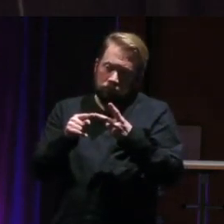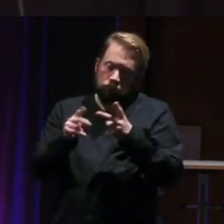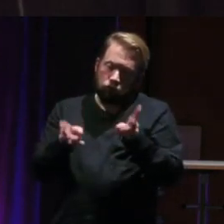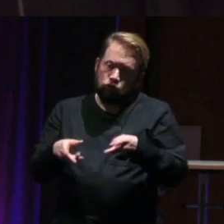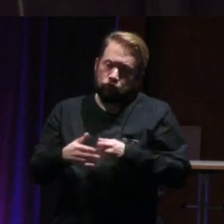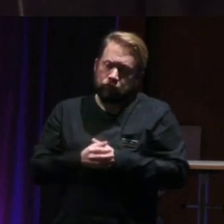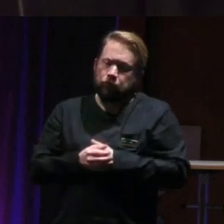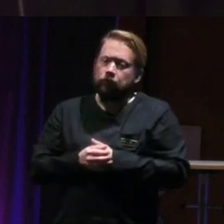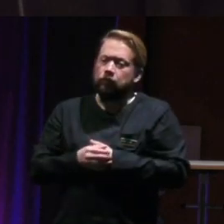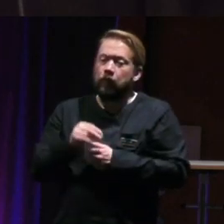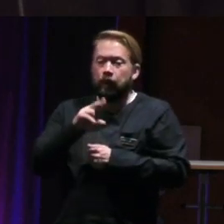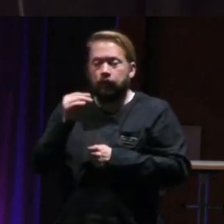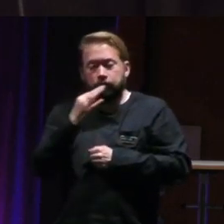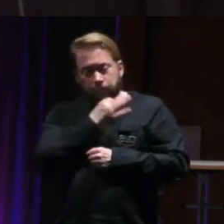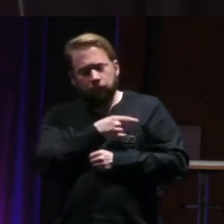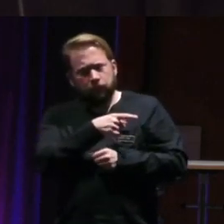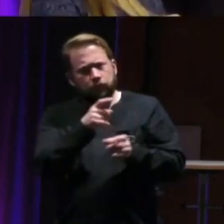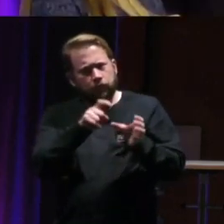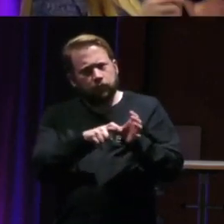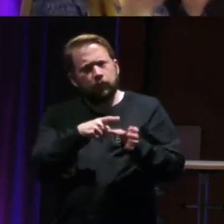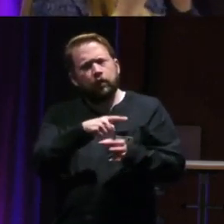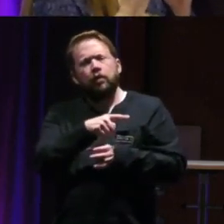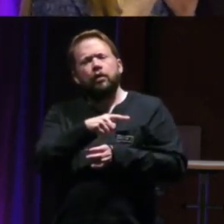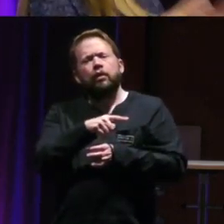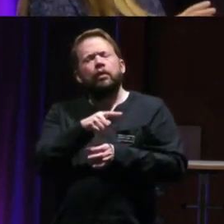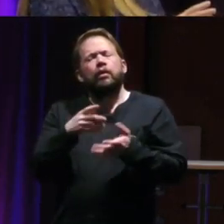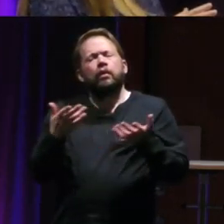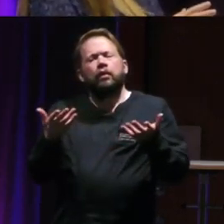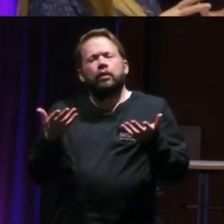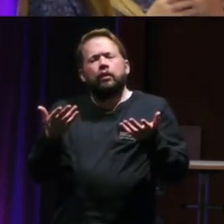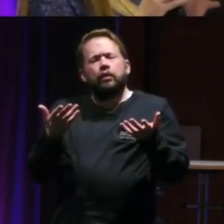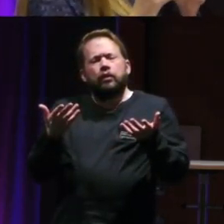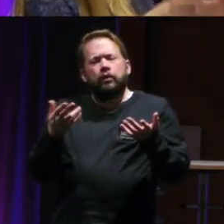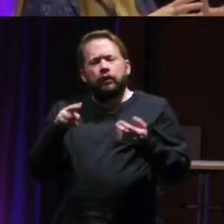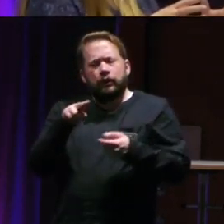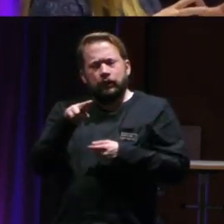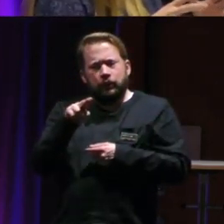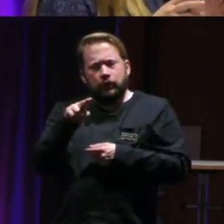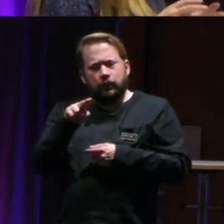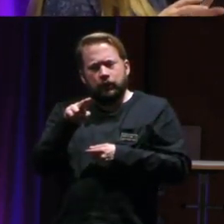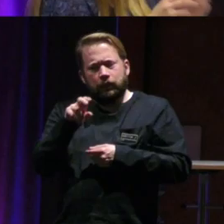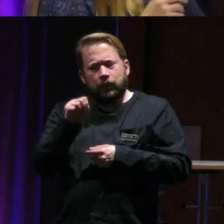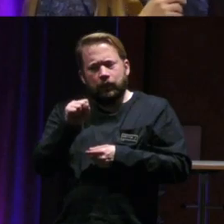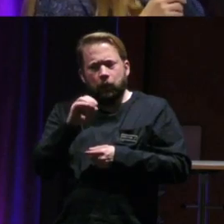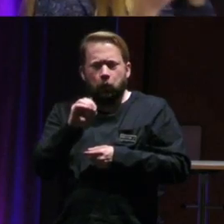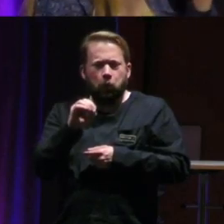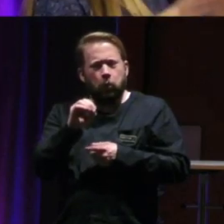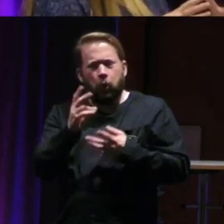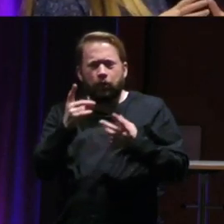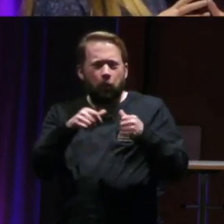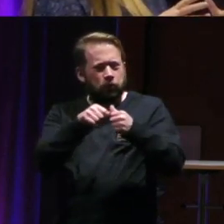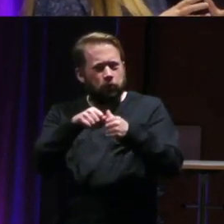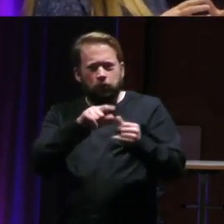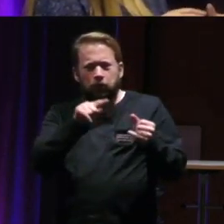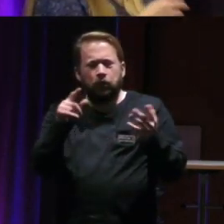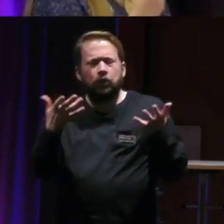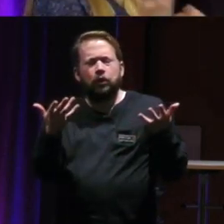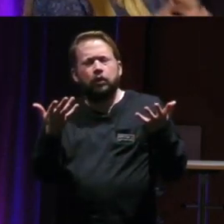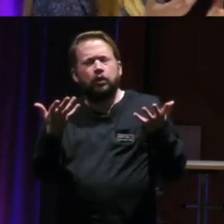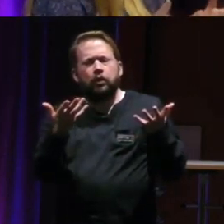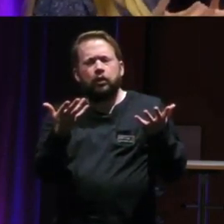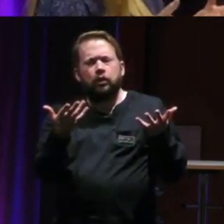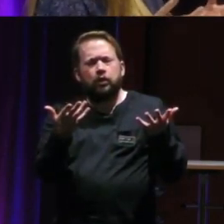Just to follow up on that, what are the, I mean, because NGOs or anyone else, or no journalists perhaps, given